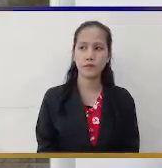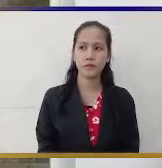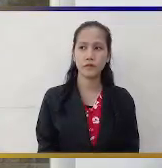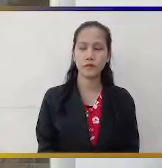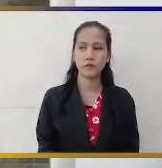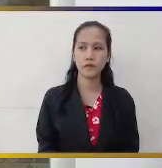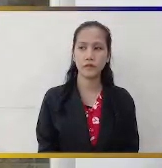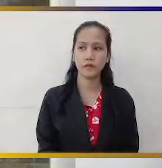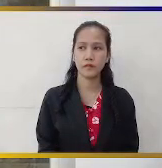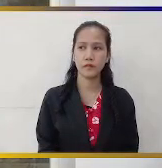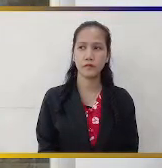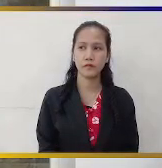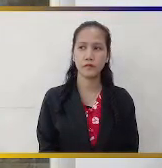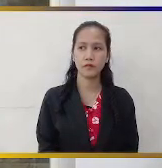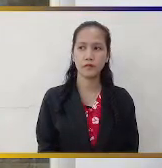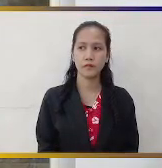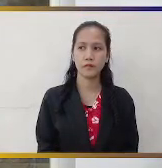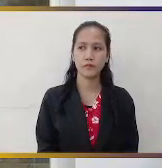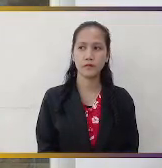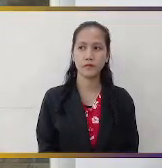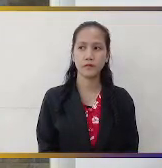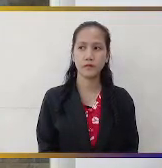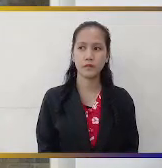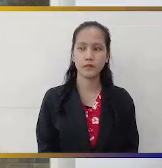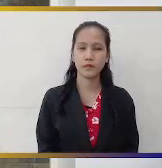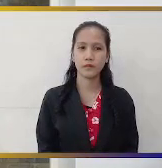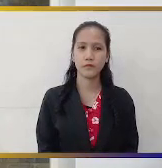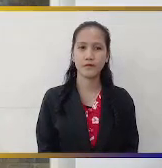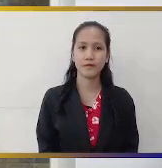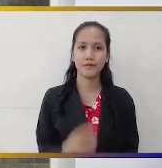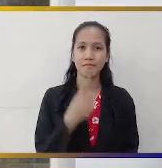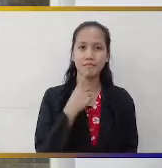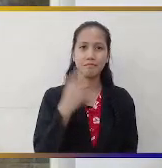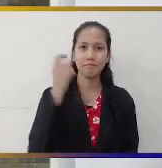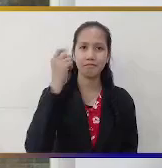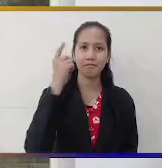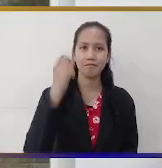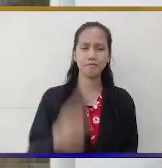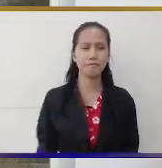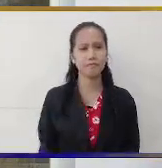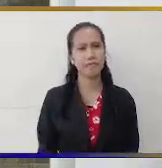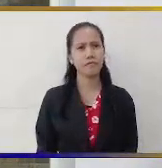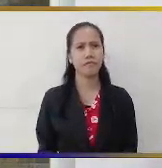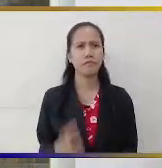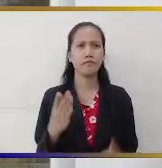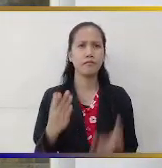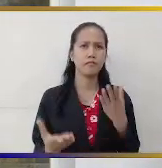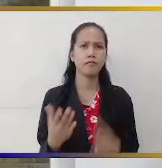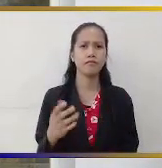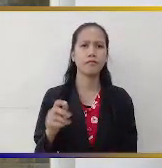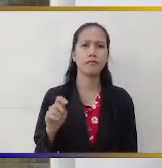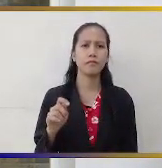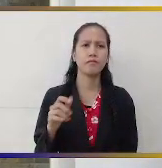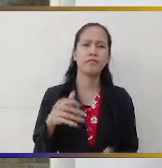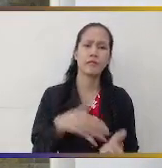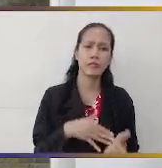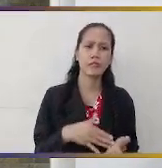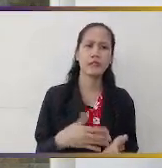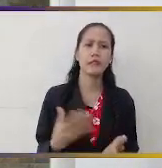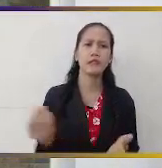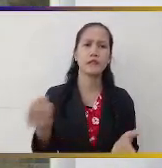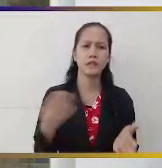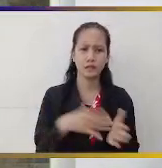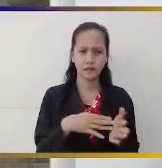What's 10,000 times 10,000? That's a million. And then it says thousands of thousands. Well, you better go back